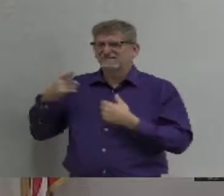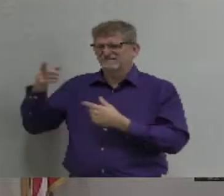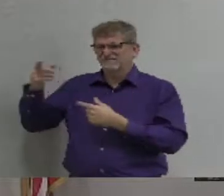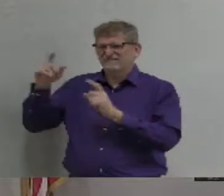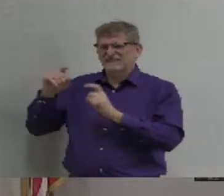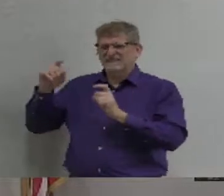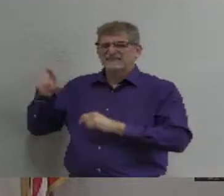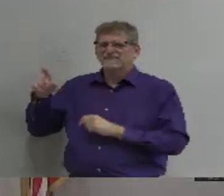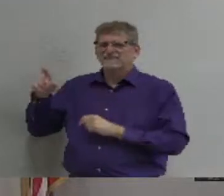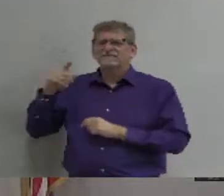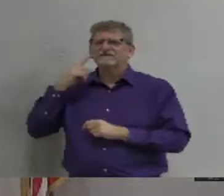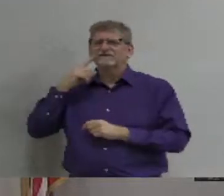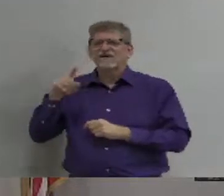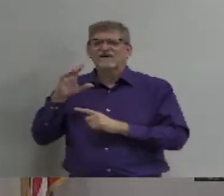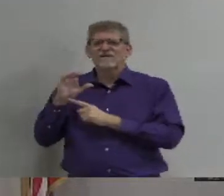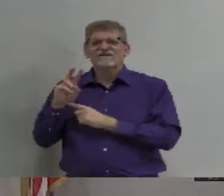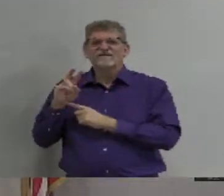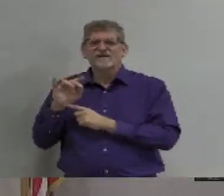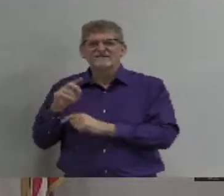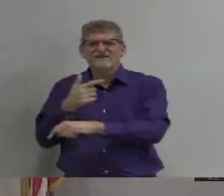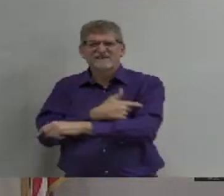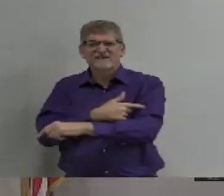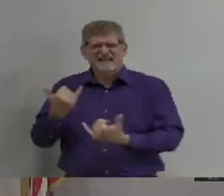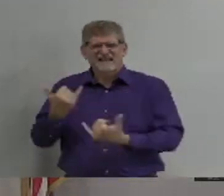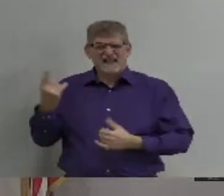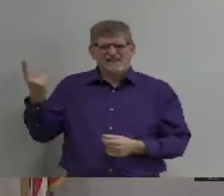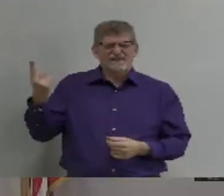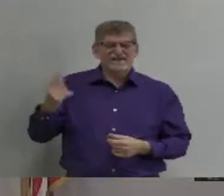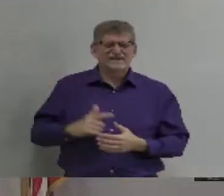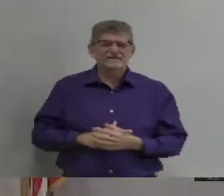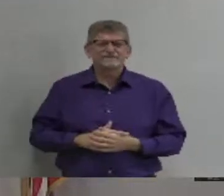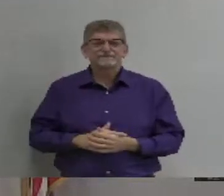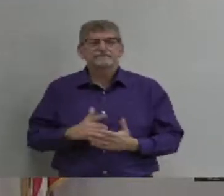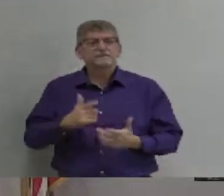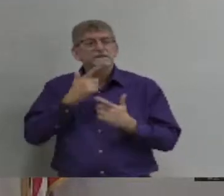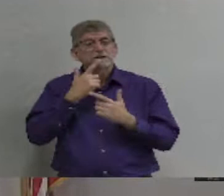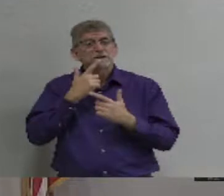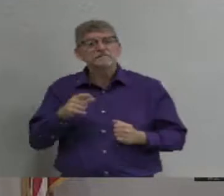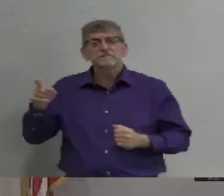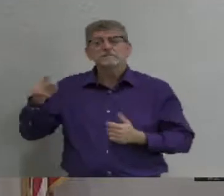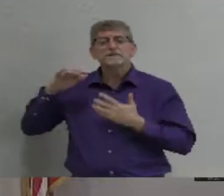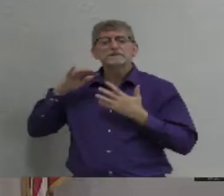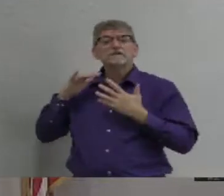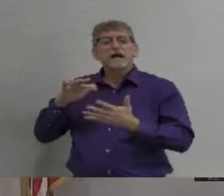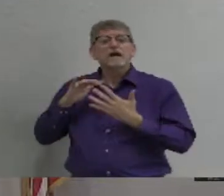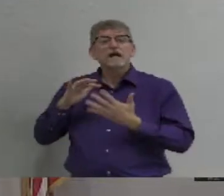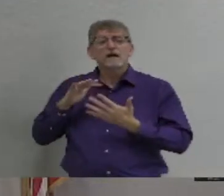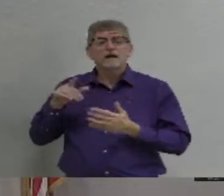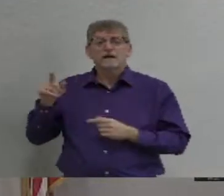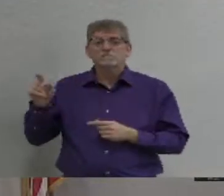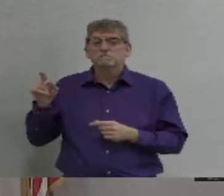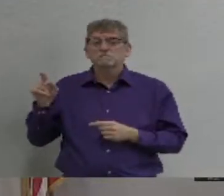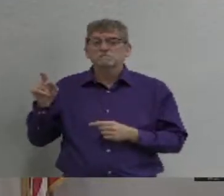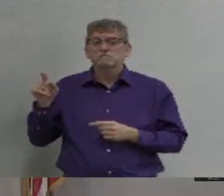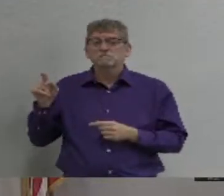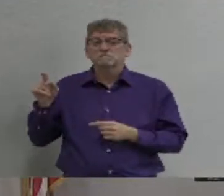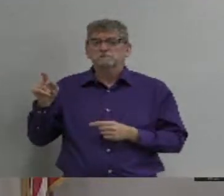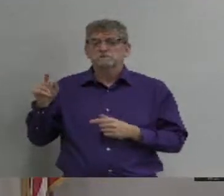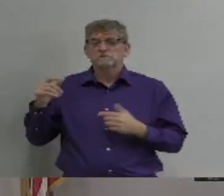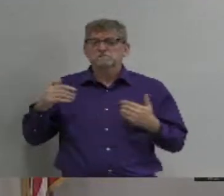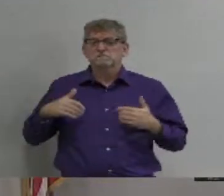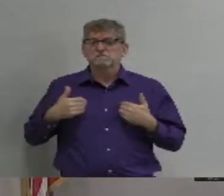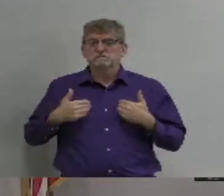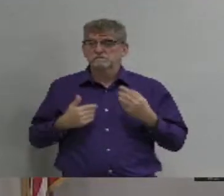COVID-19 vaccines. And interestingly, the studies are going down to the age of 6 months old.